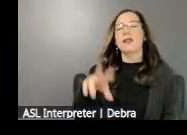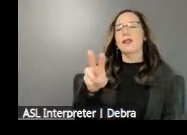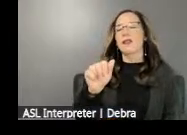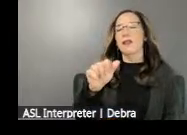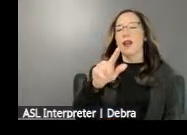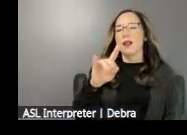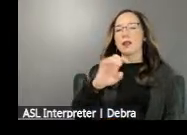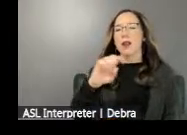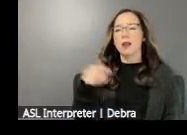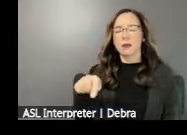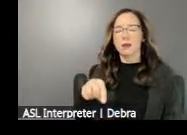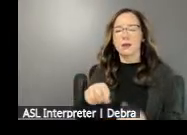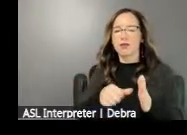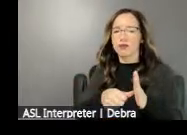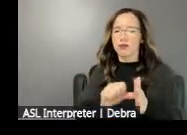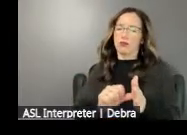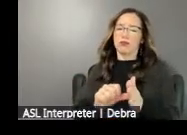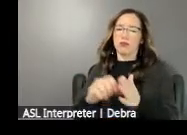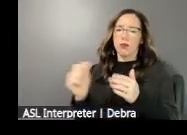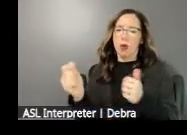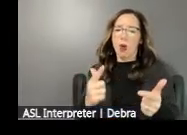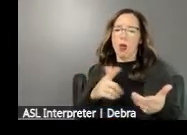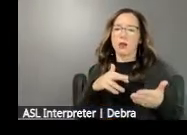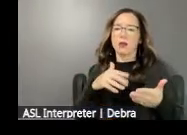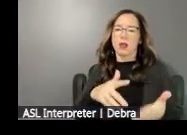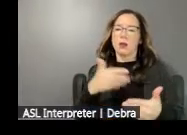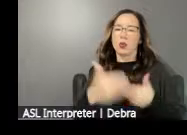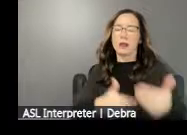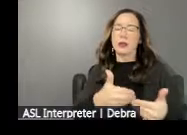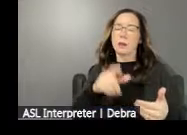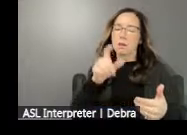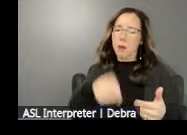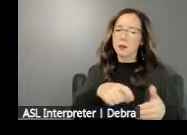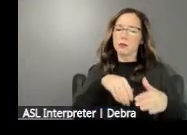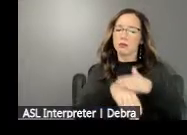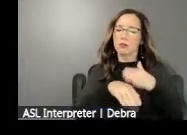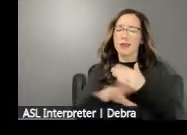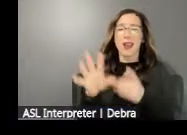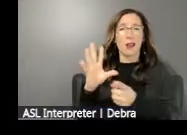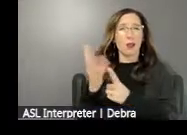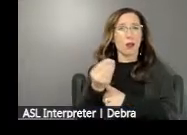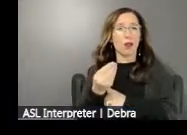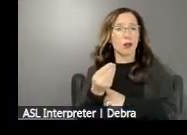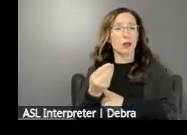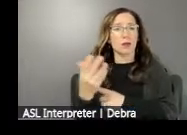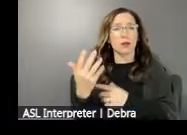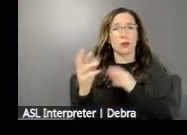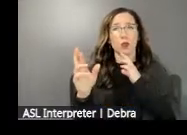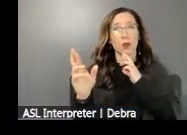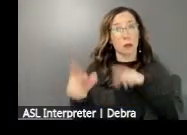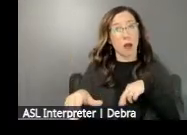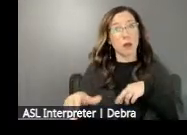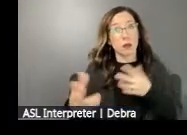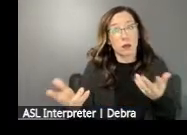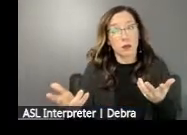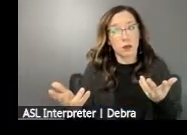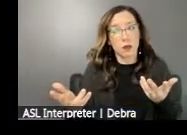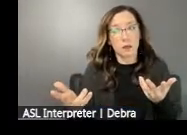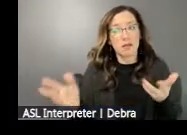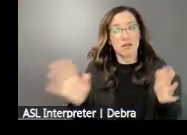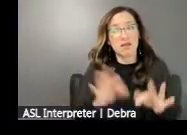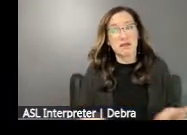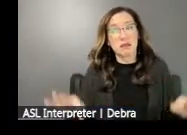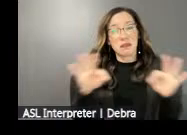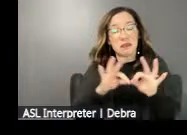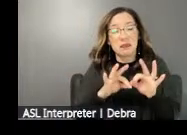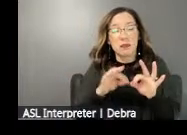the need to make all study procedures accessible and culturally responsive. Importantly,